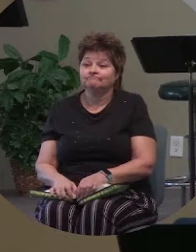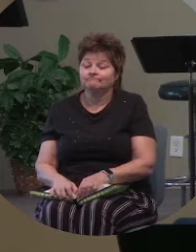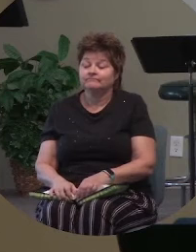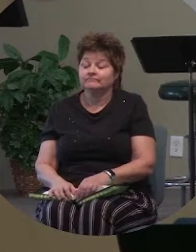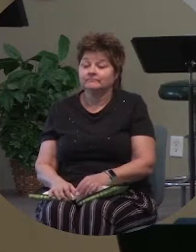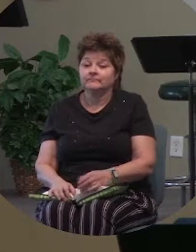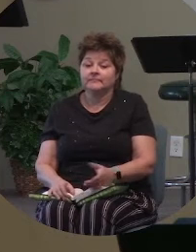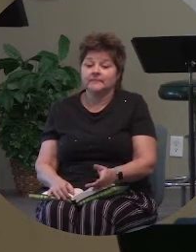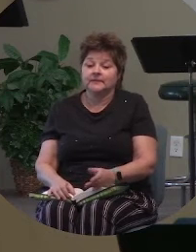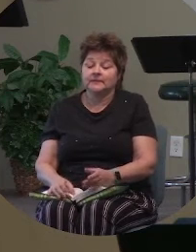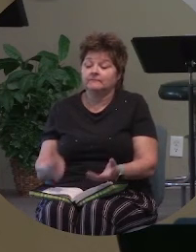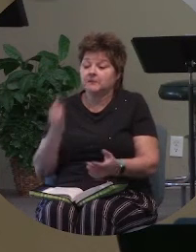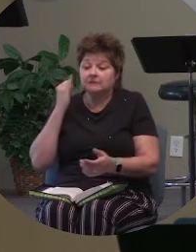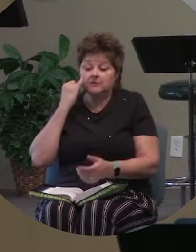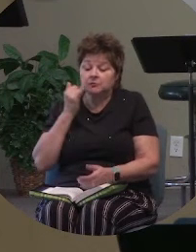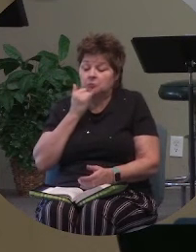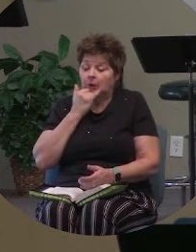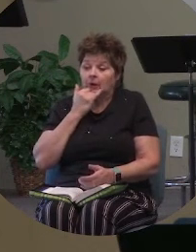Even when he was wrong,